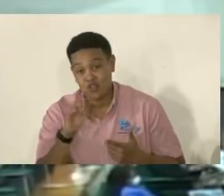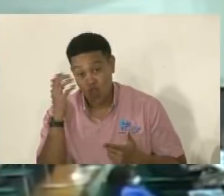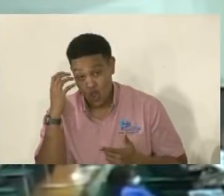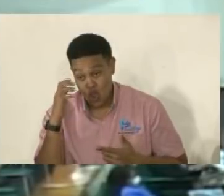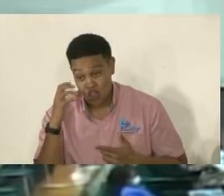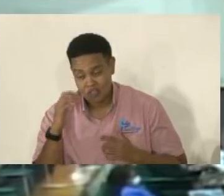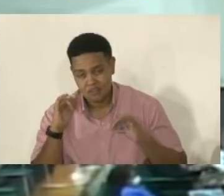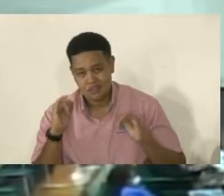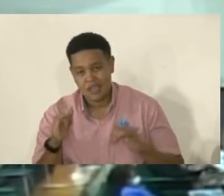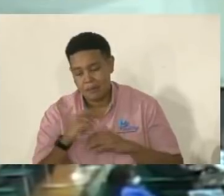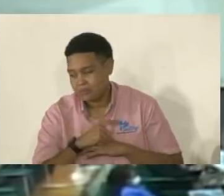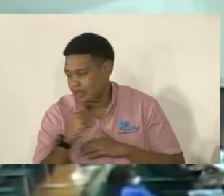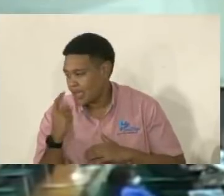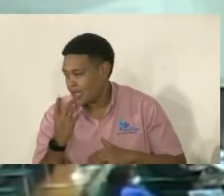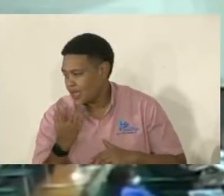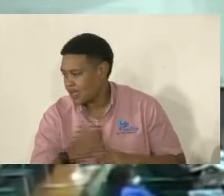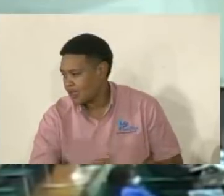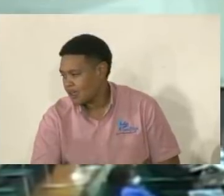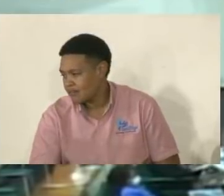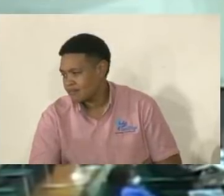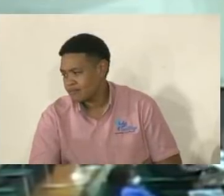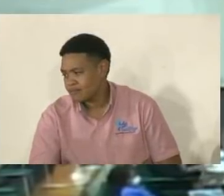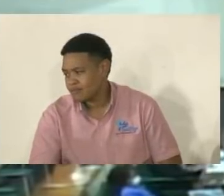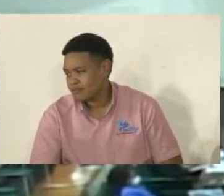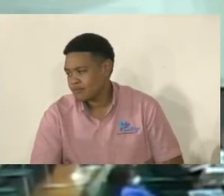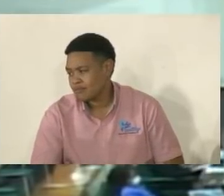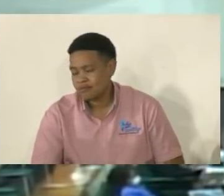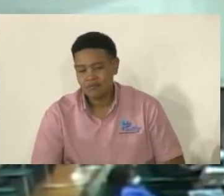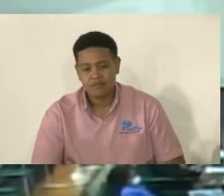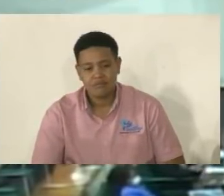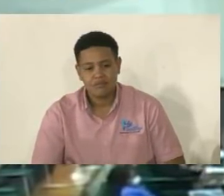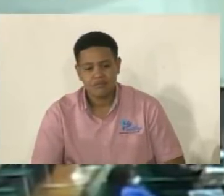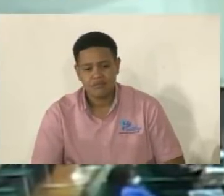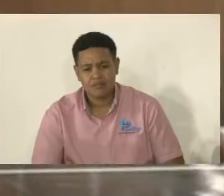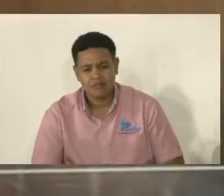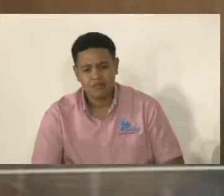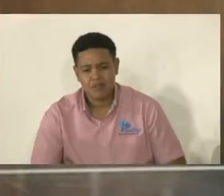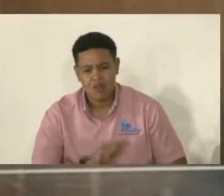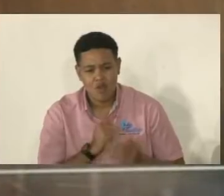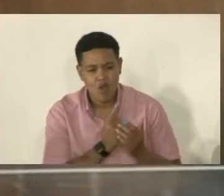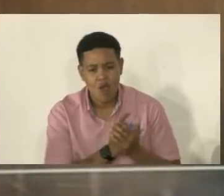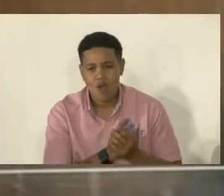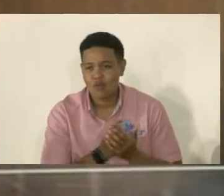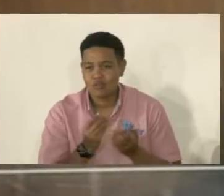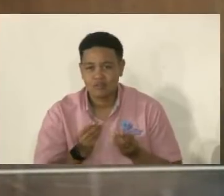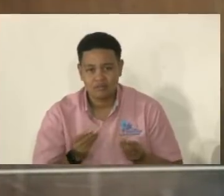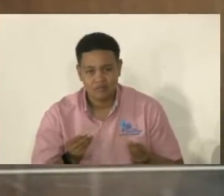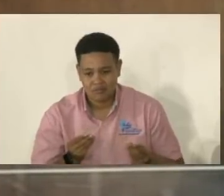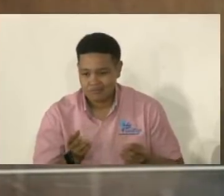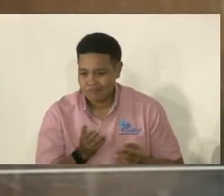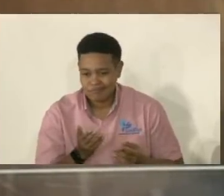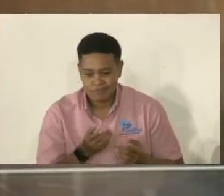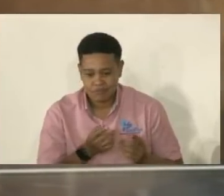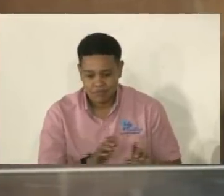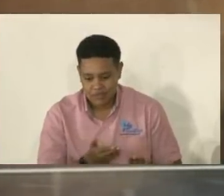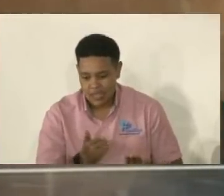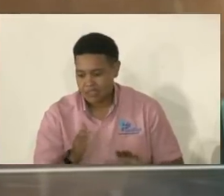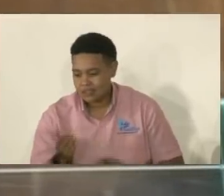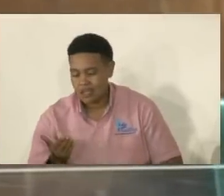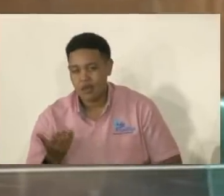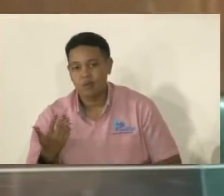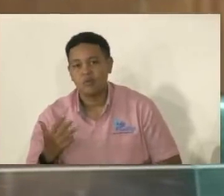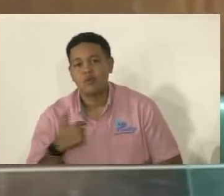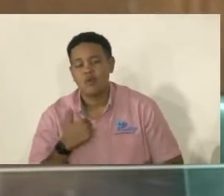on the same, just hours apart. Our hearts go out to you. And as I said to